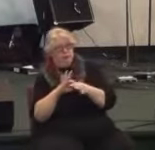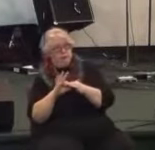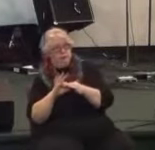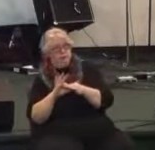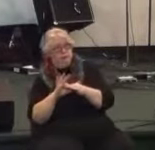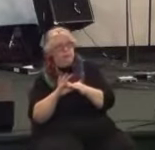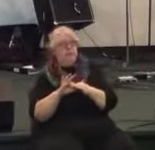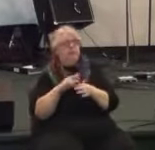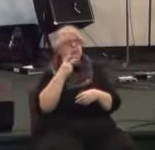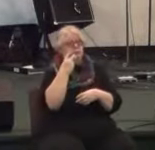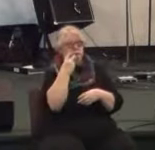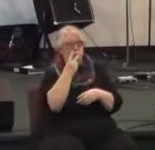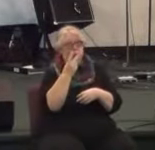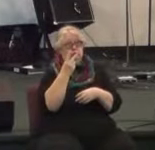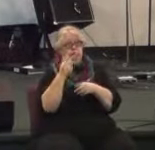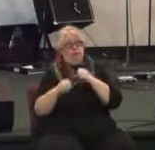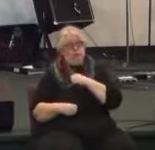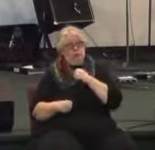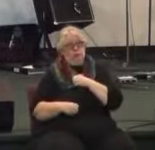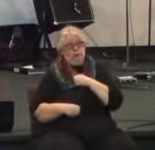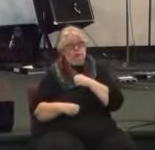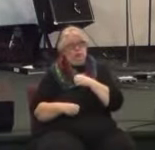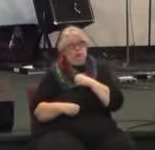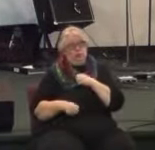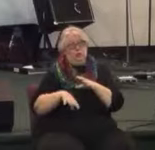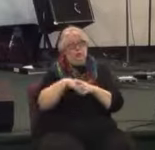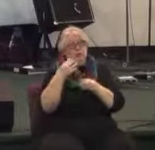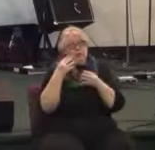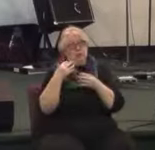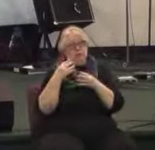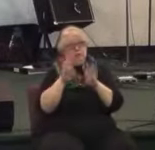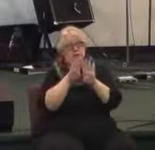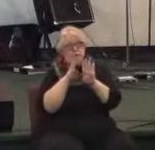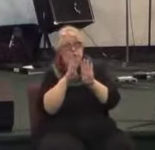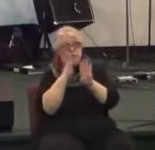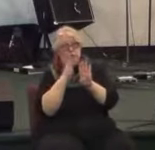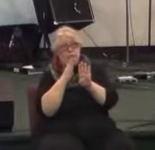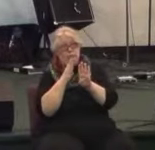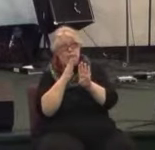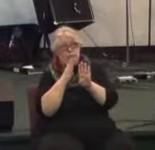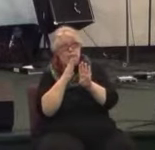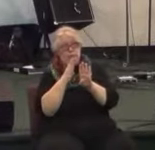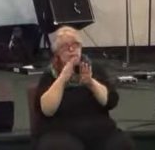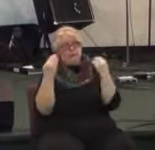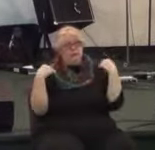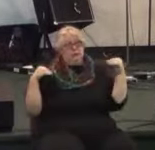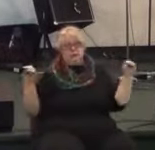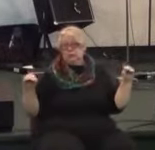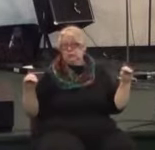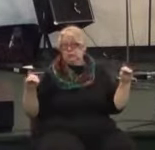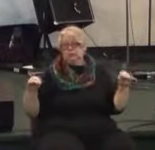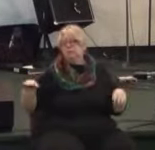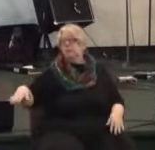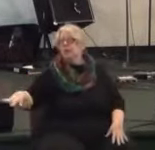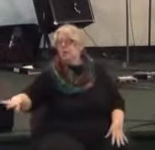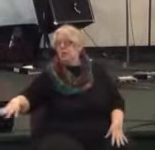the Lord appeared, and a light shone in the cell. He struck Peter on the side and woke him up.